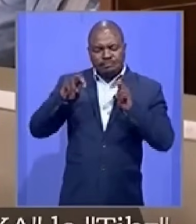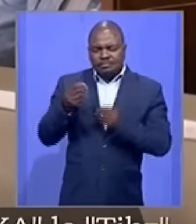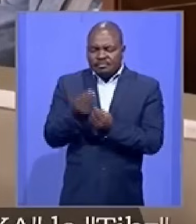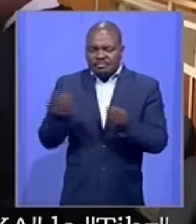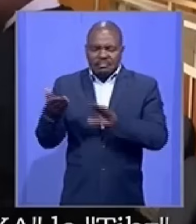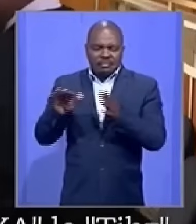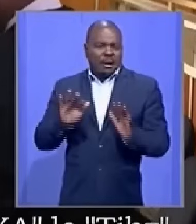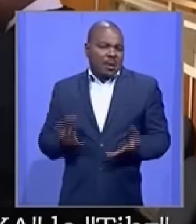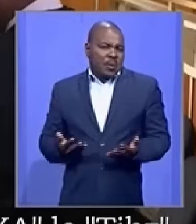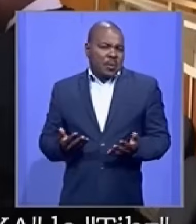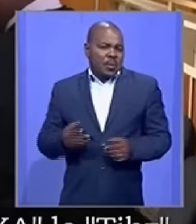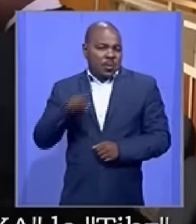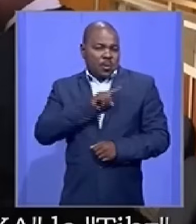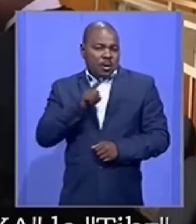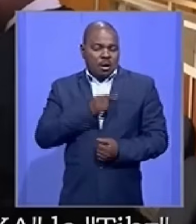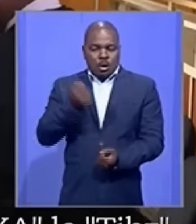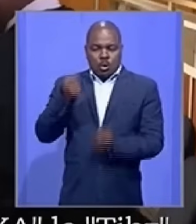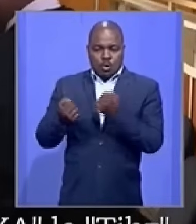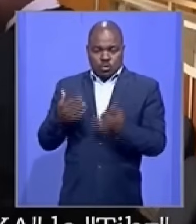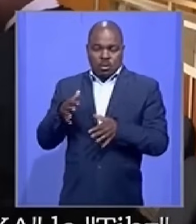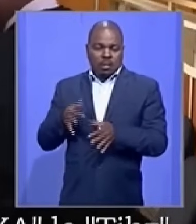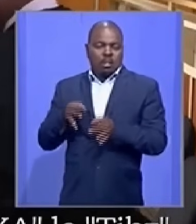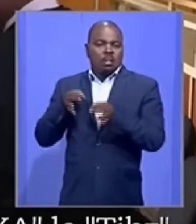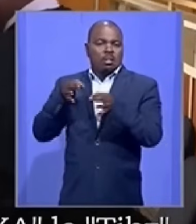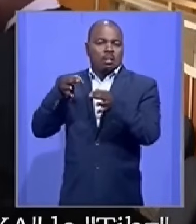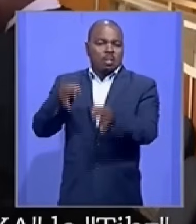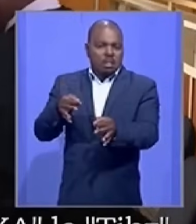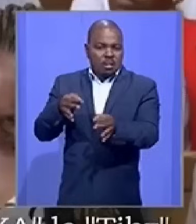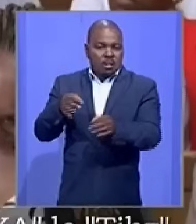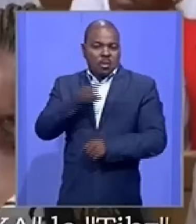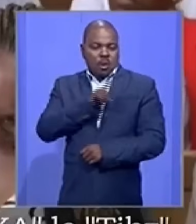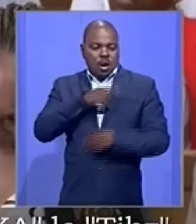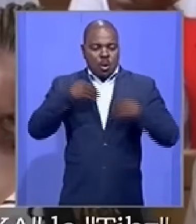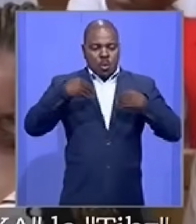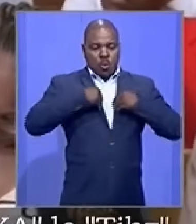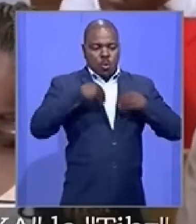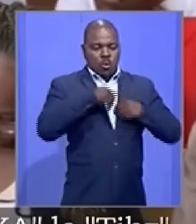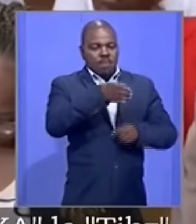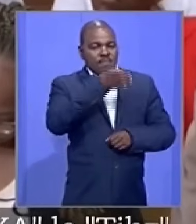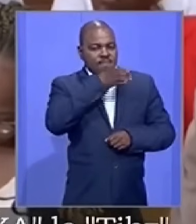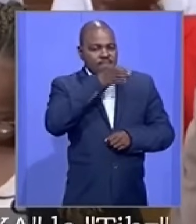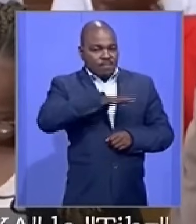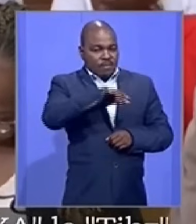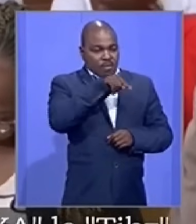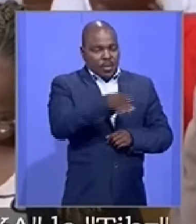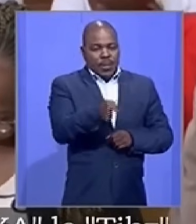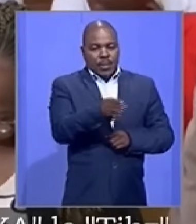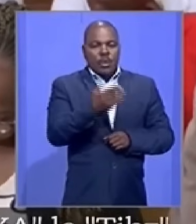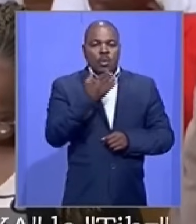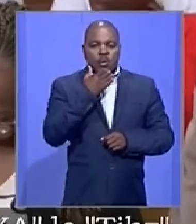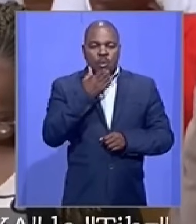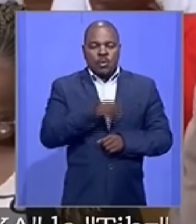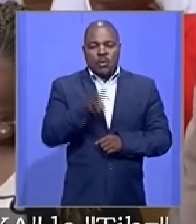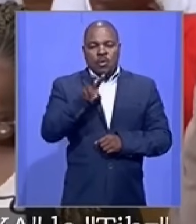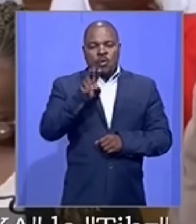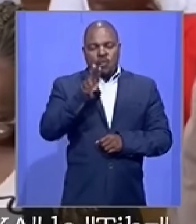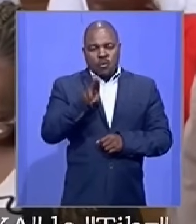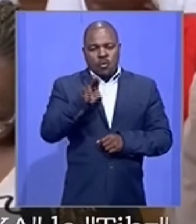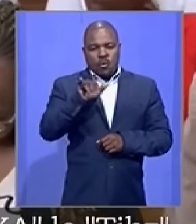bana ba bona ka morao re nyewe e busetswe morao ho latela bosiyo ba beng ba Tamene Siyakhangela le Vuyokazi